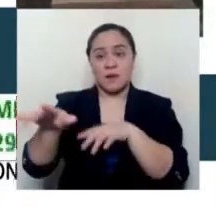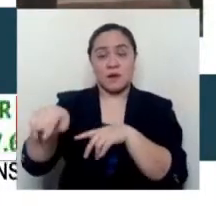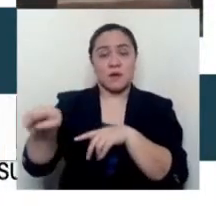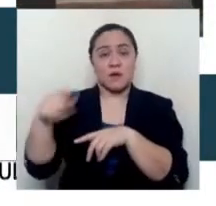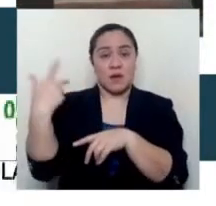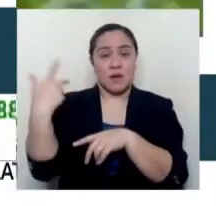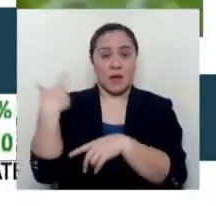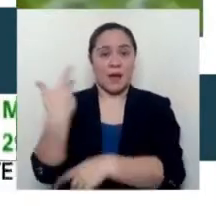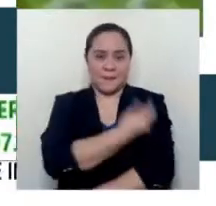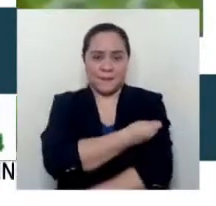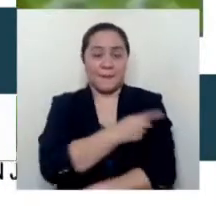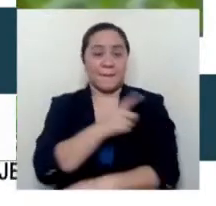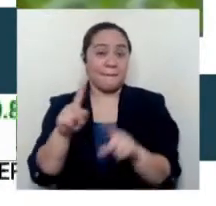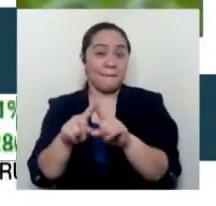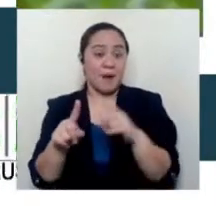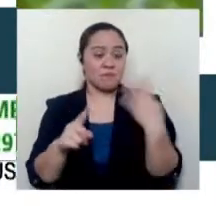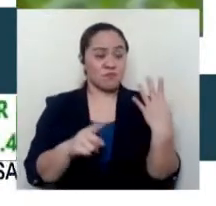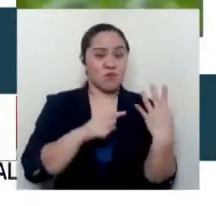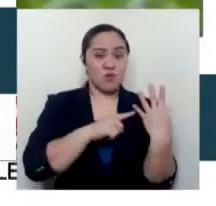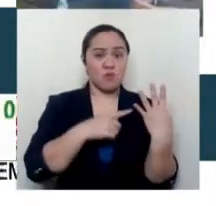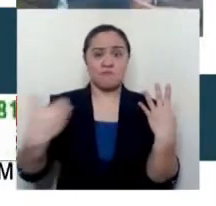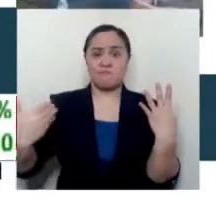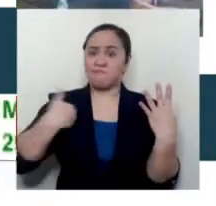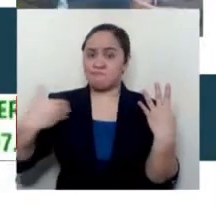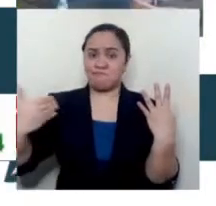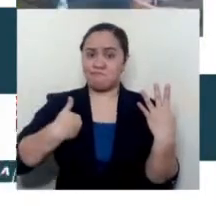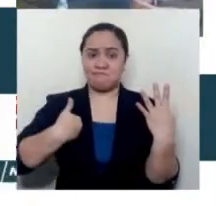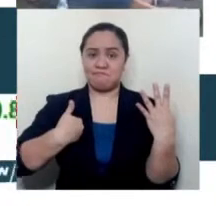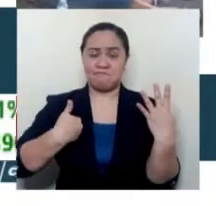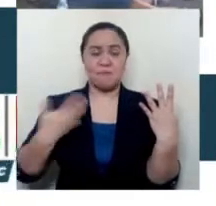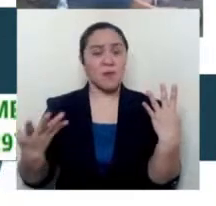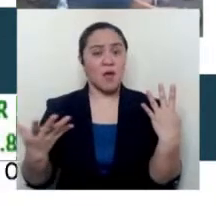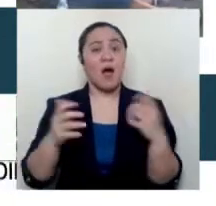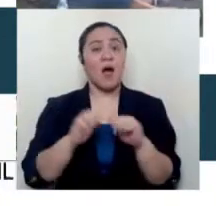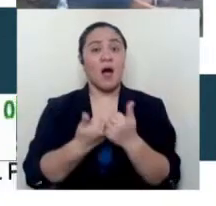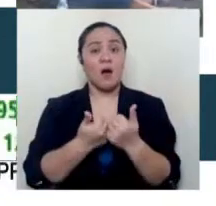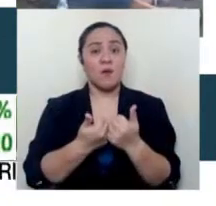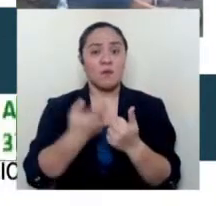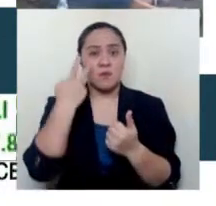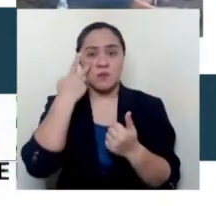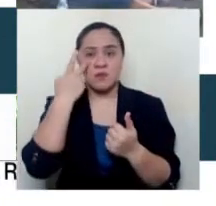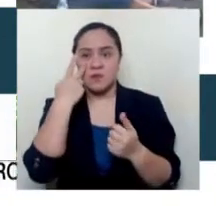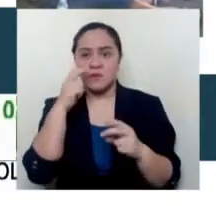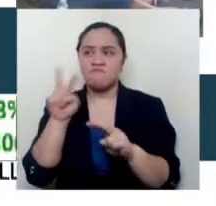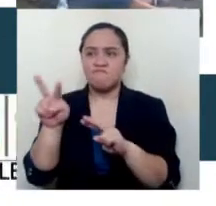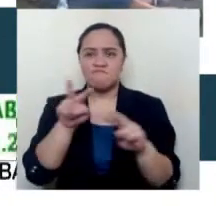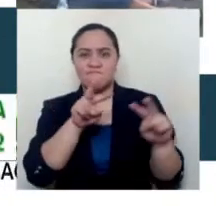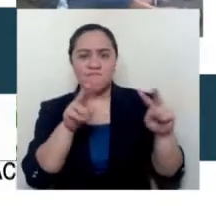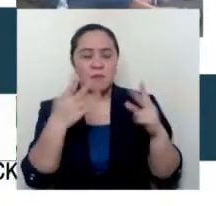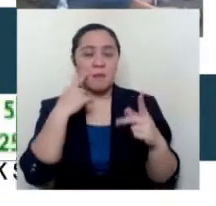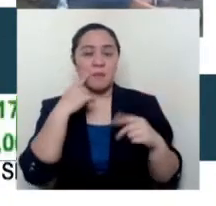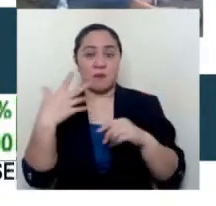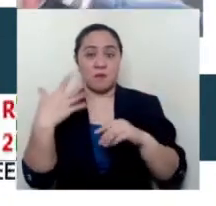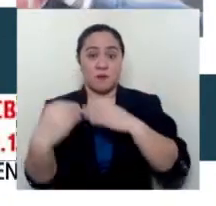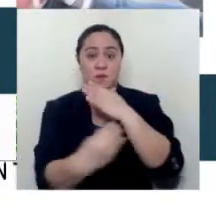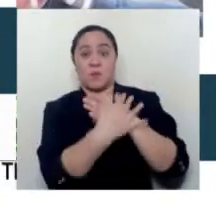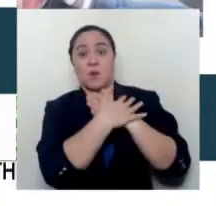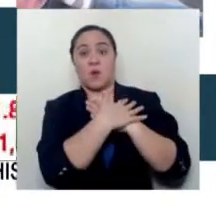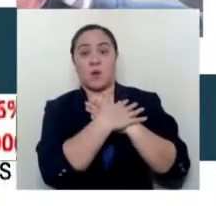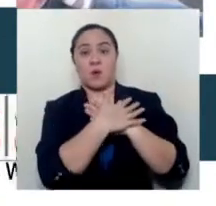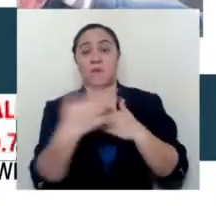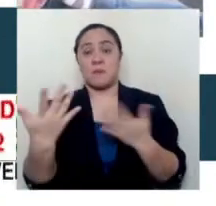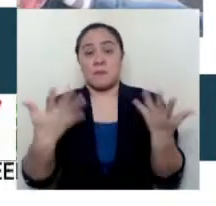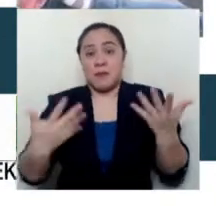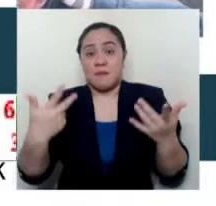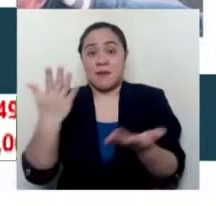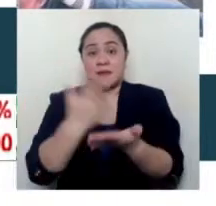vaccinated, but you have 4 people who are not, no? Mm-hmm. So who will be your sources of infection? Definitely the 4 who are not vaccinated,